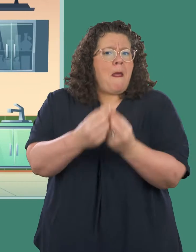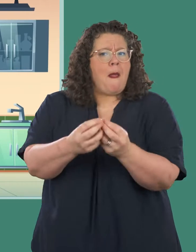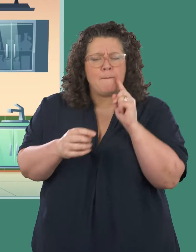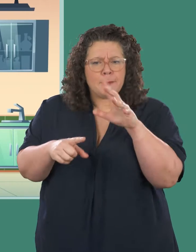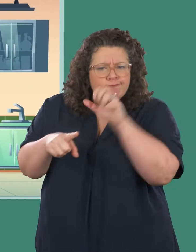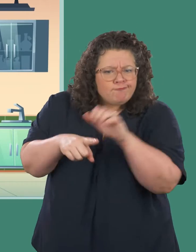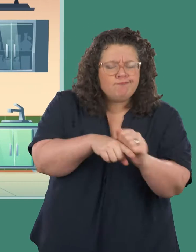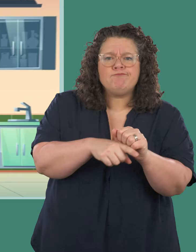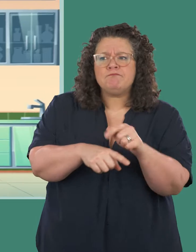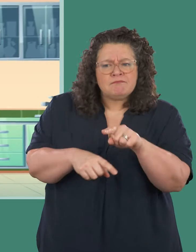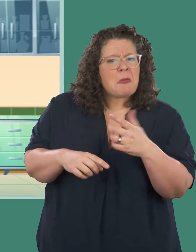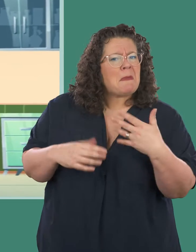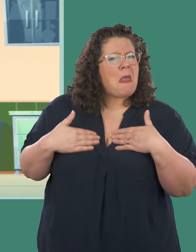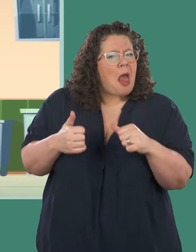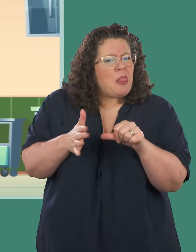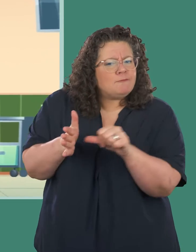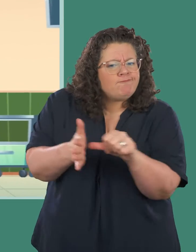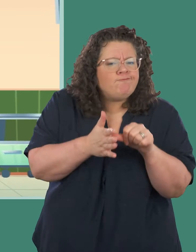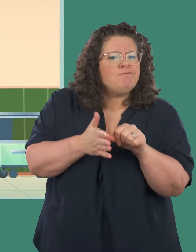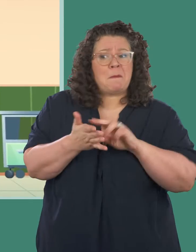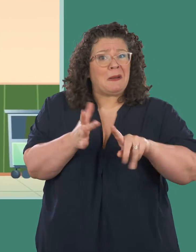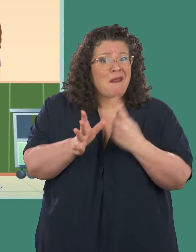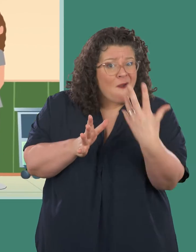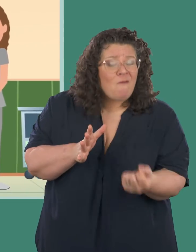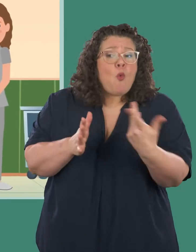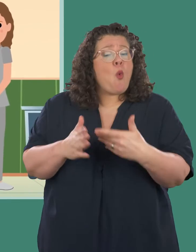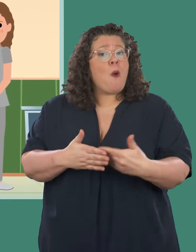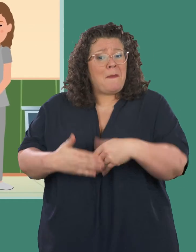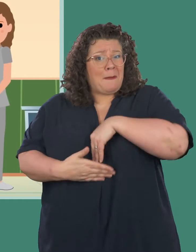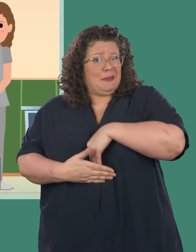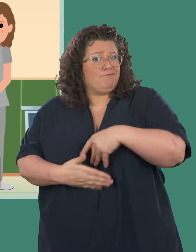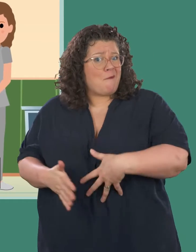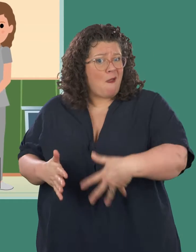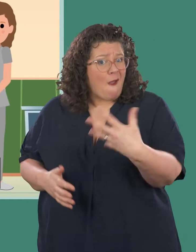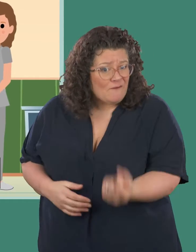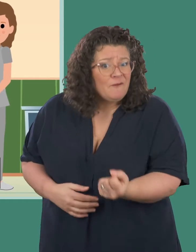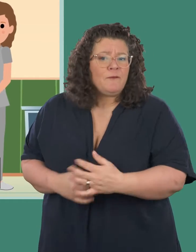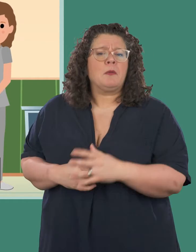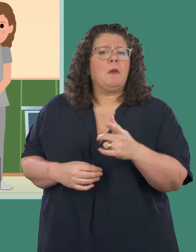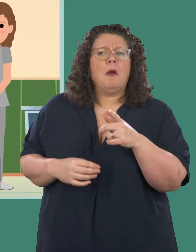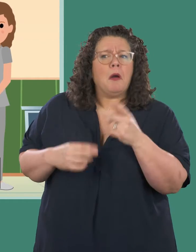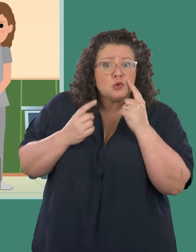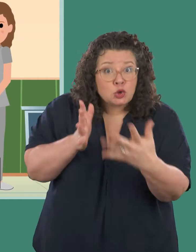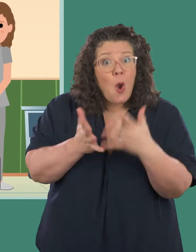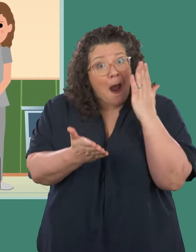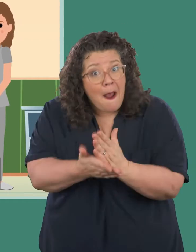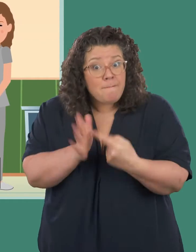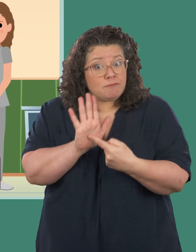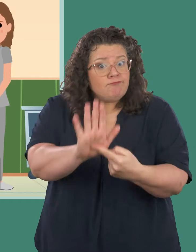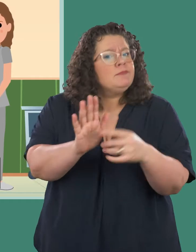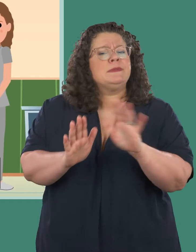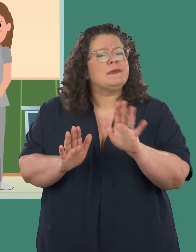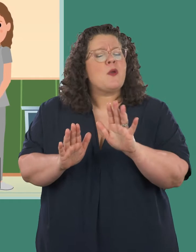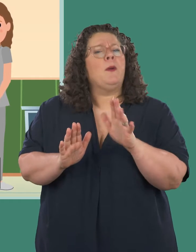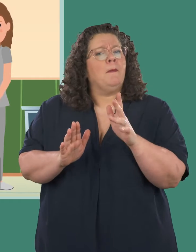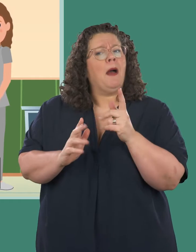Screening tests can help to detect some of the conditions Nia or her baby may have. They do not show for certain whether Nia or her